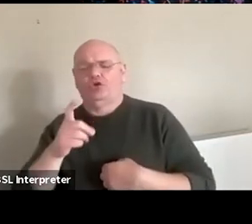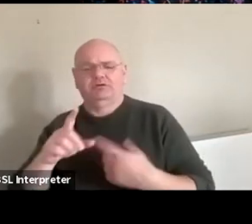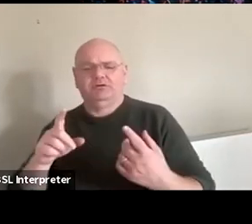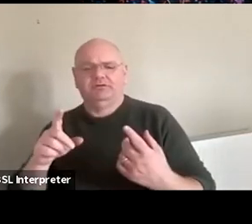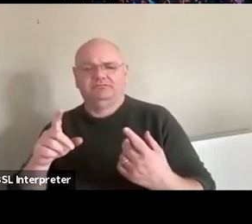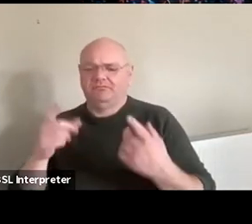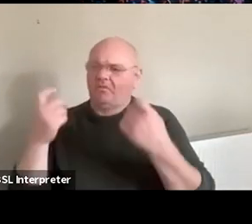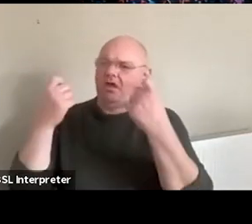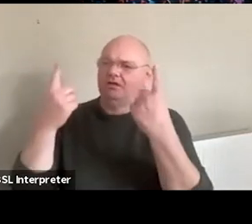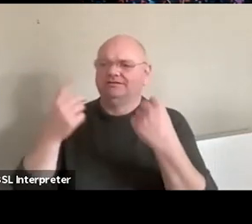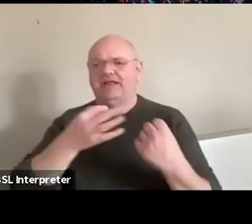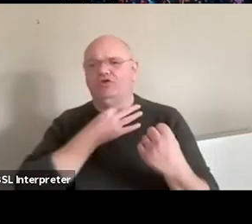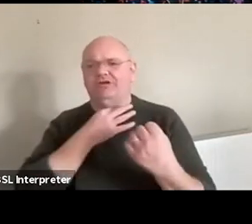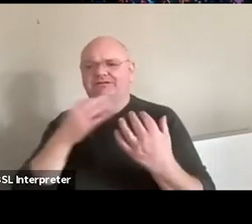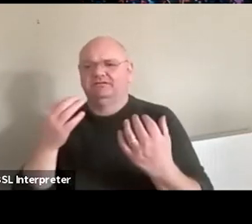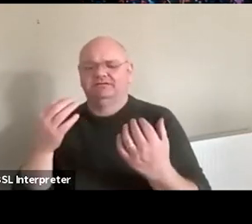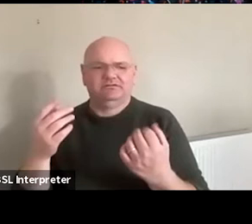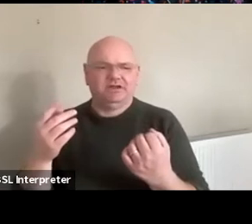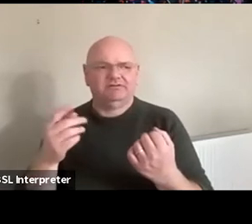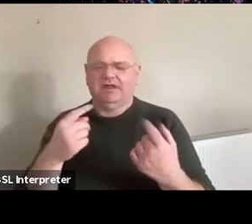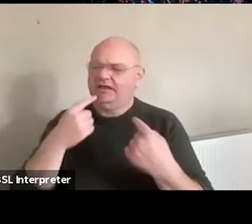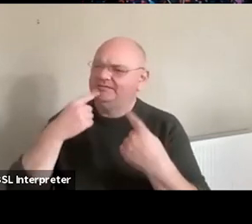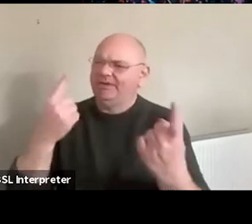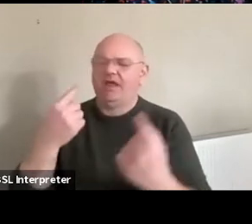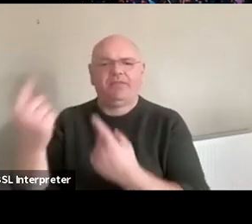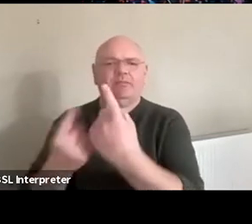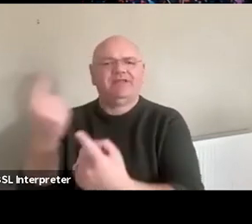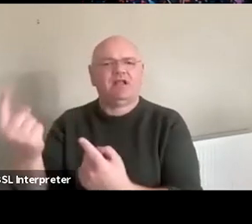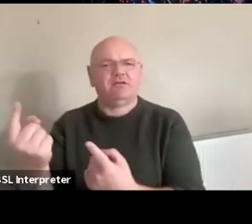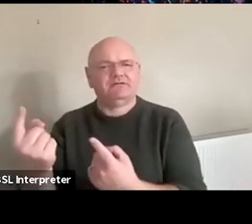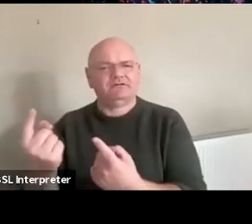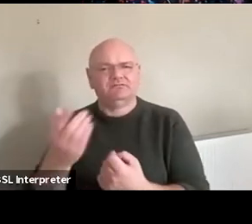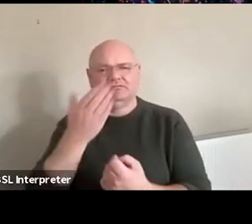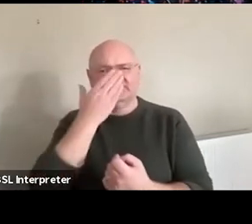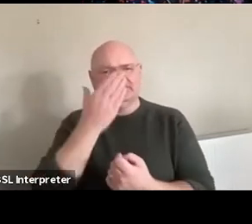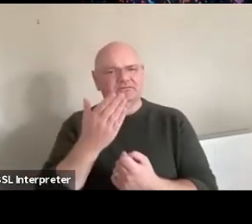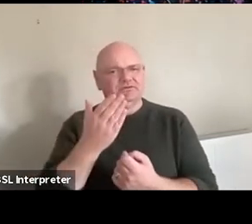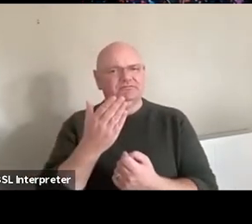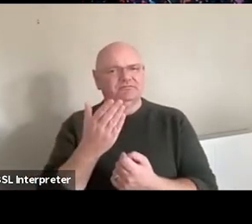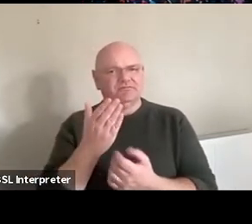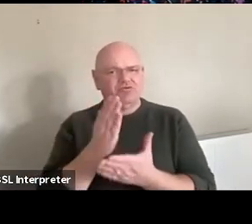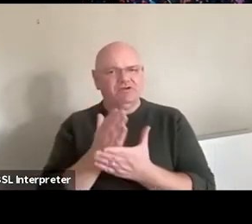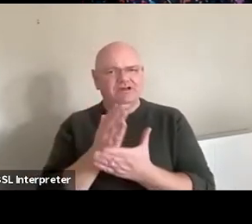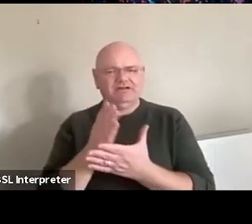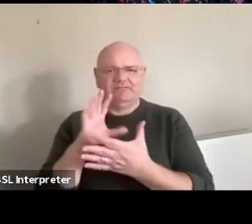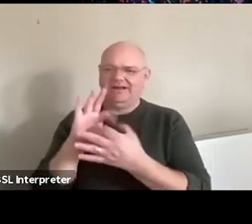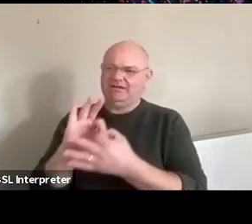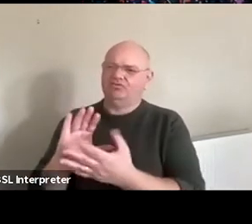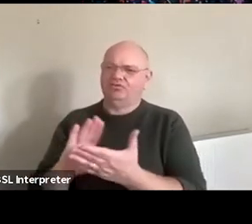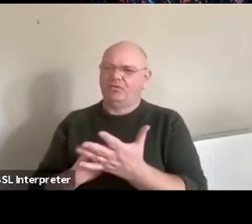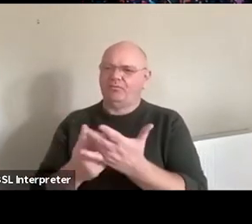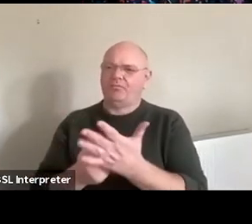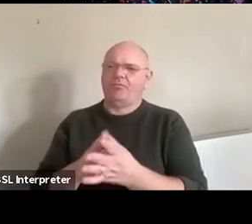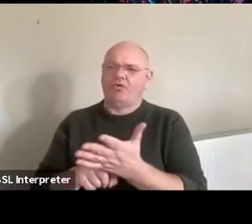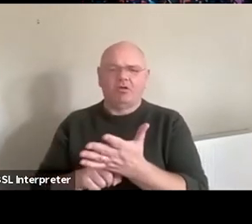of understanding the risks, or can't take the risks, and that there's something even immoral about. So we end up advocating as a